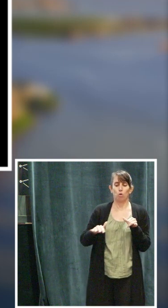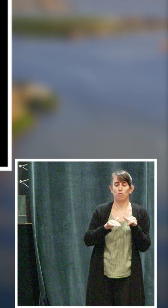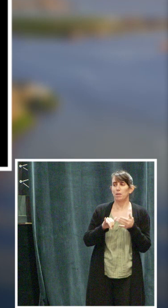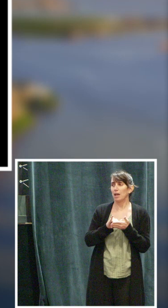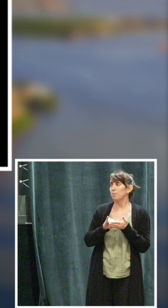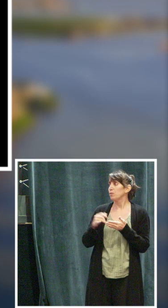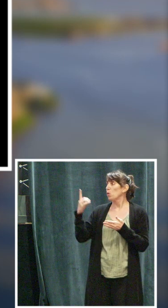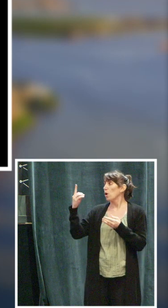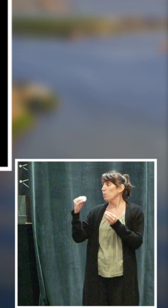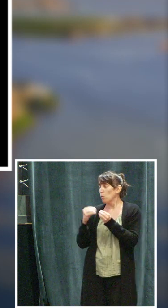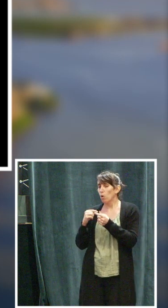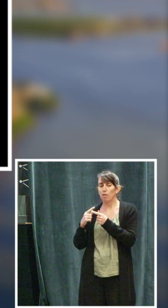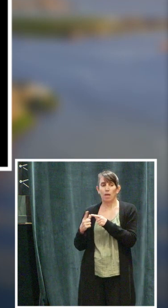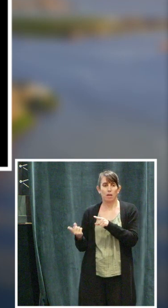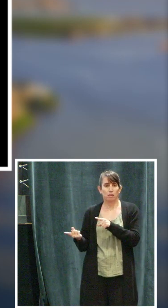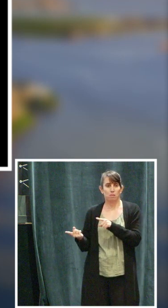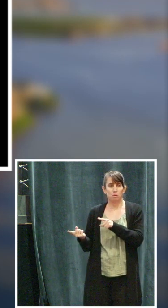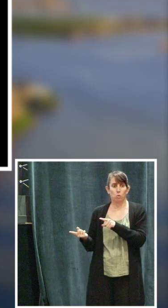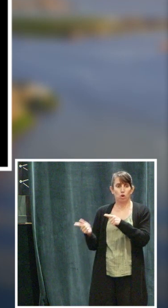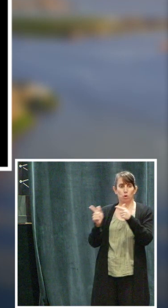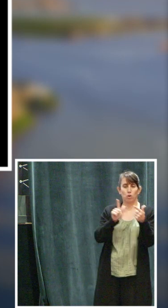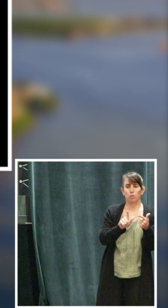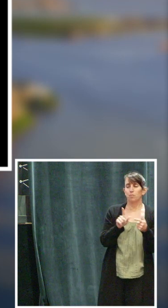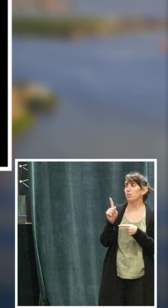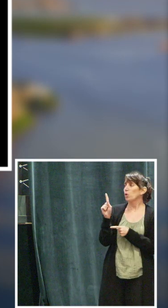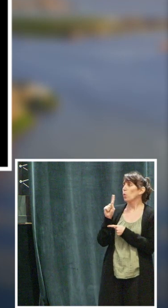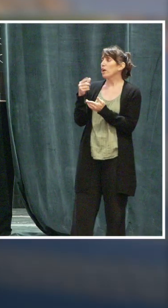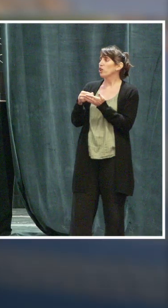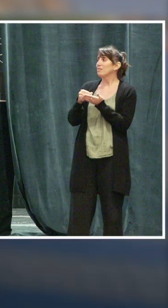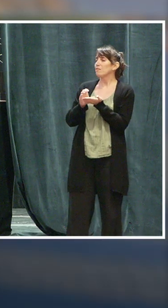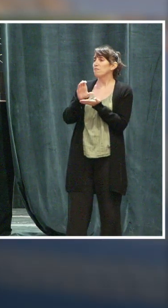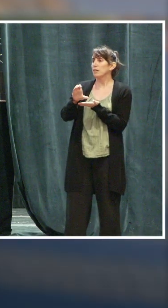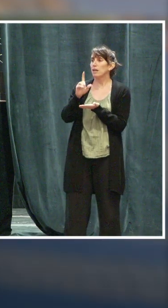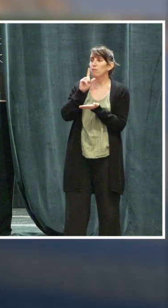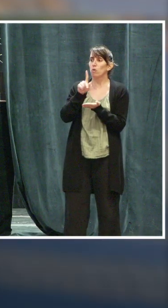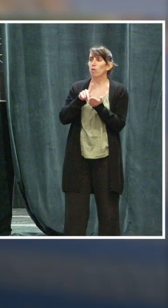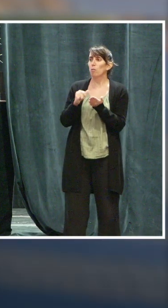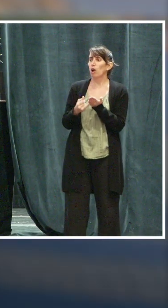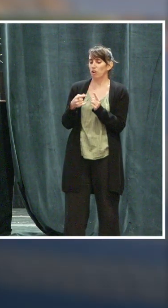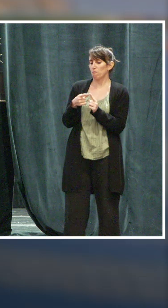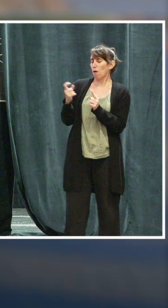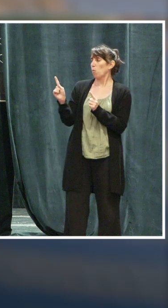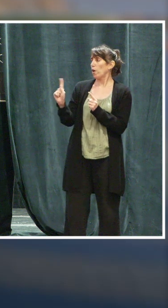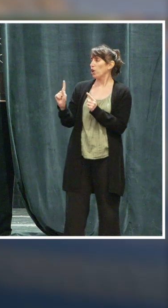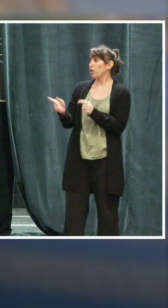Okay, one more and then we'll get to this gentleman. Where does the funding come from for the project?